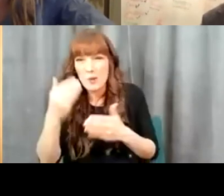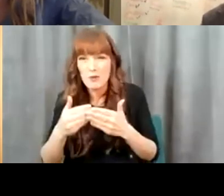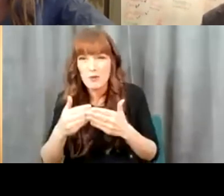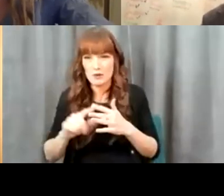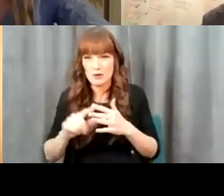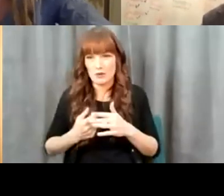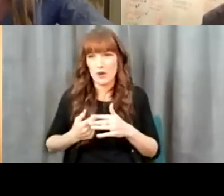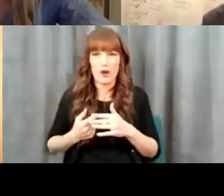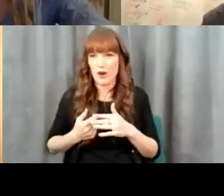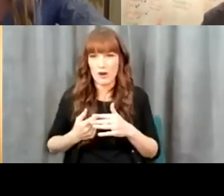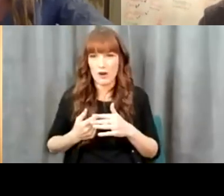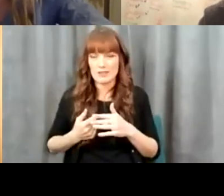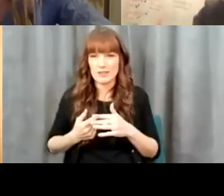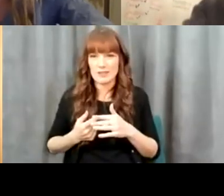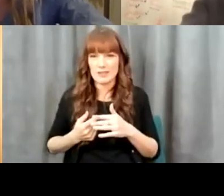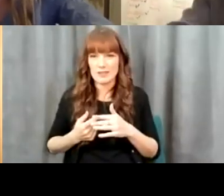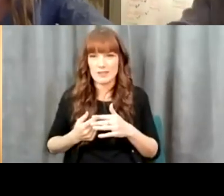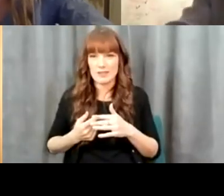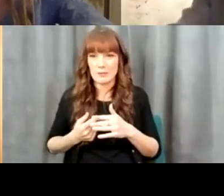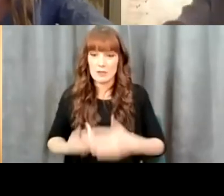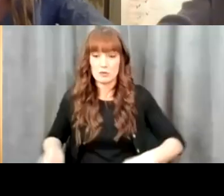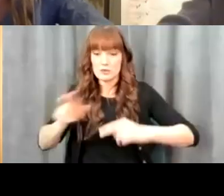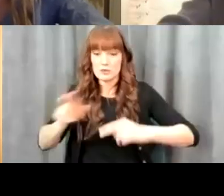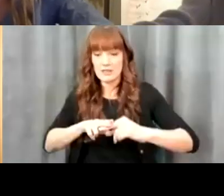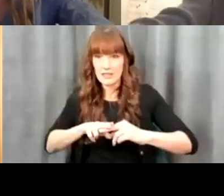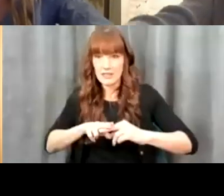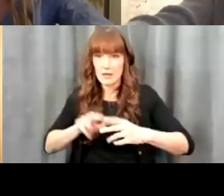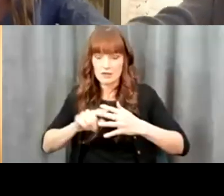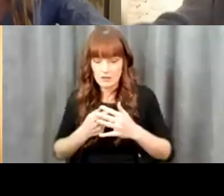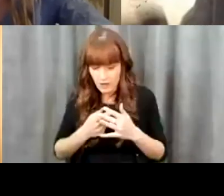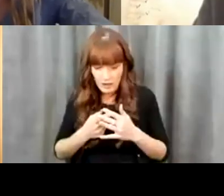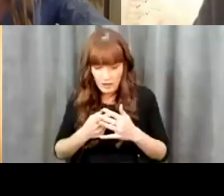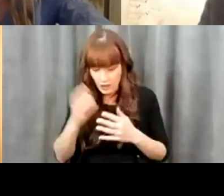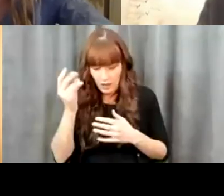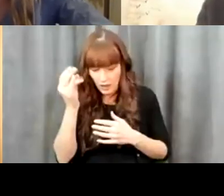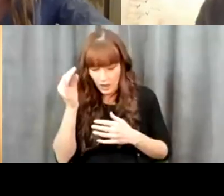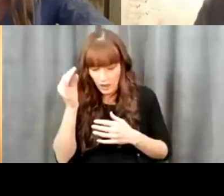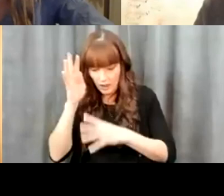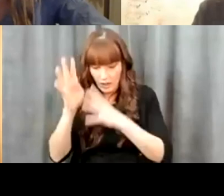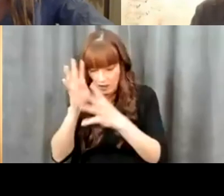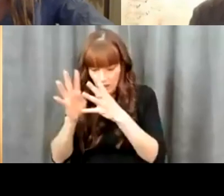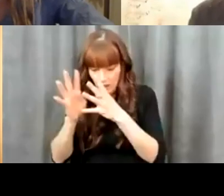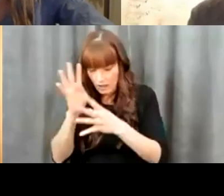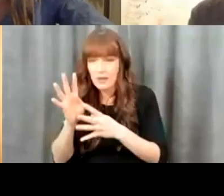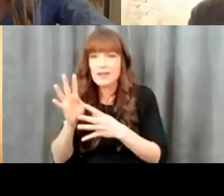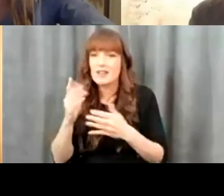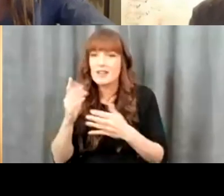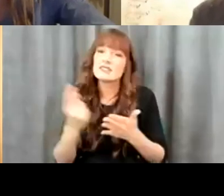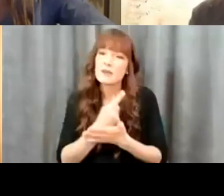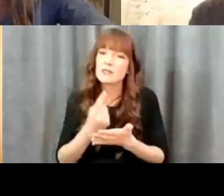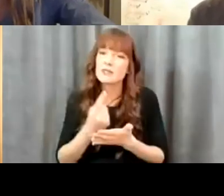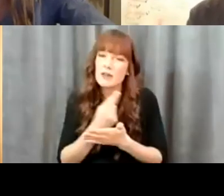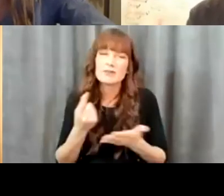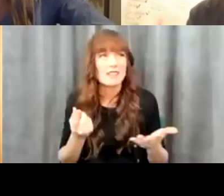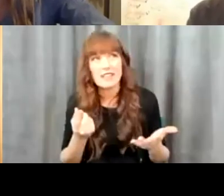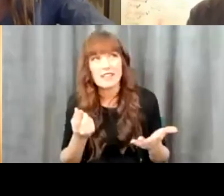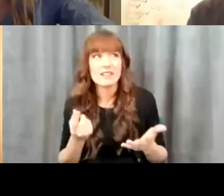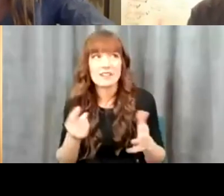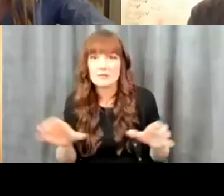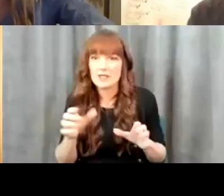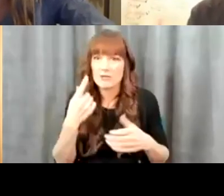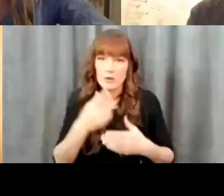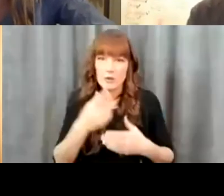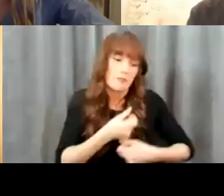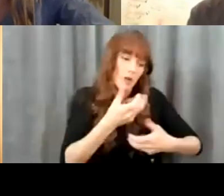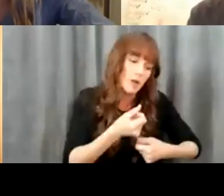you've started writing. You can't know before you've started exploring them. And sometimes you can do that exploration. Like I've done some of that exploration for like